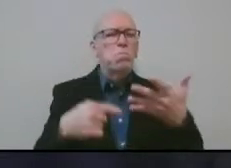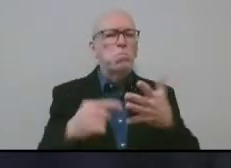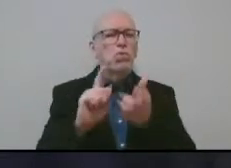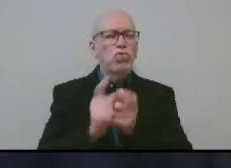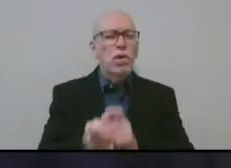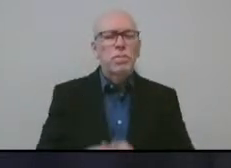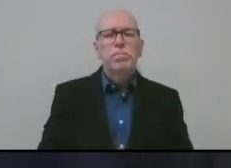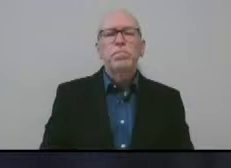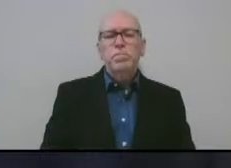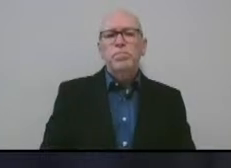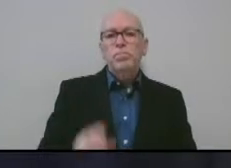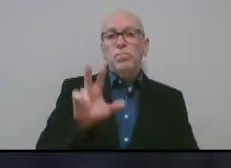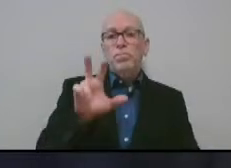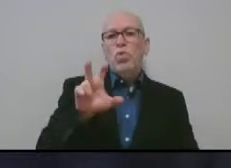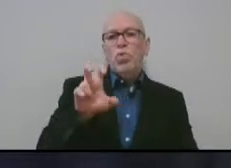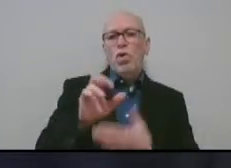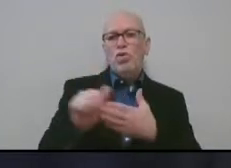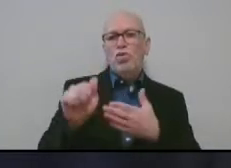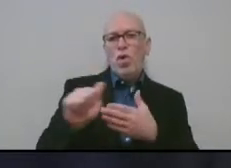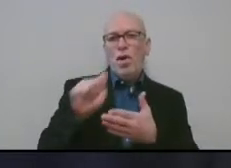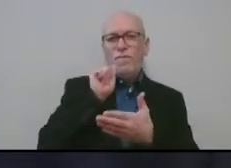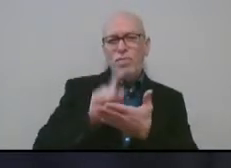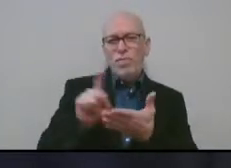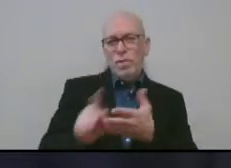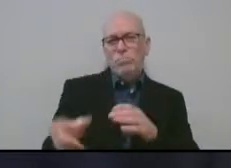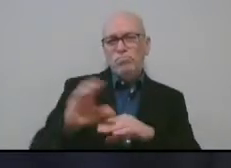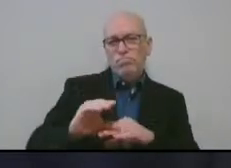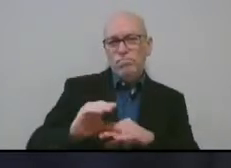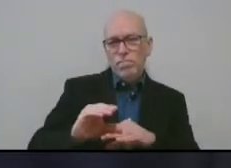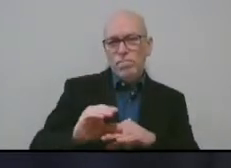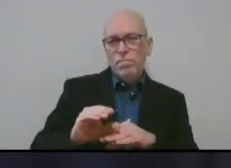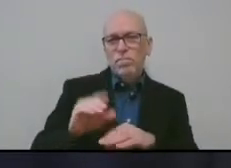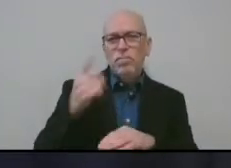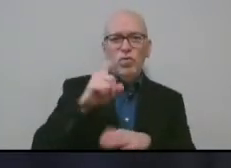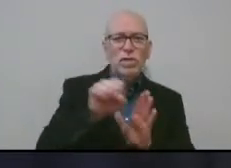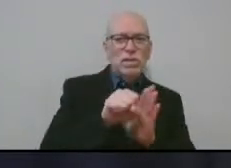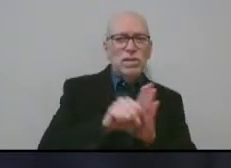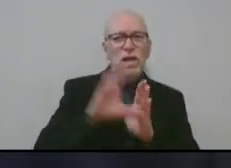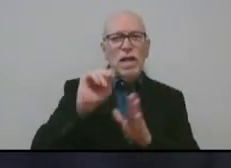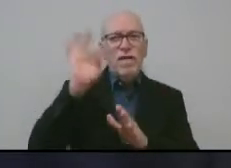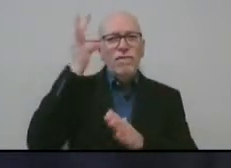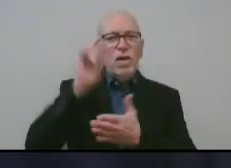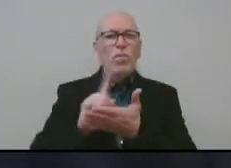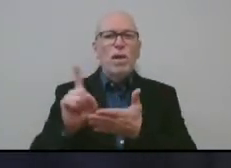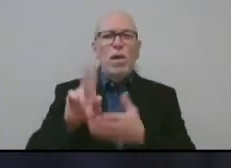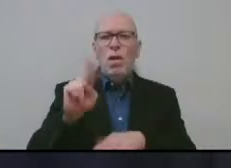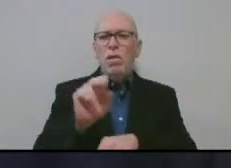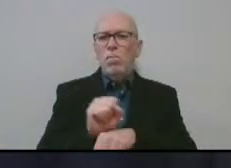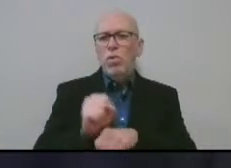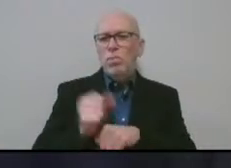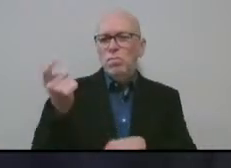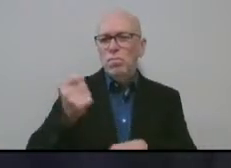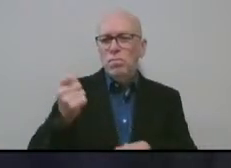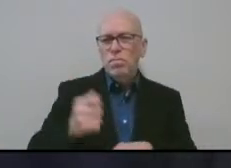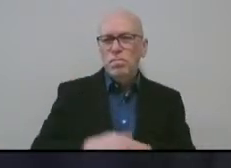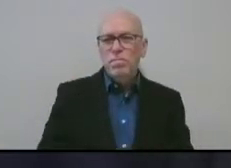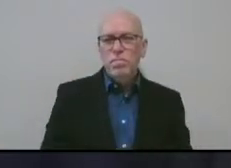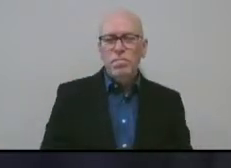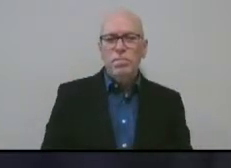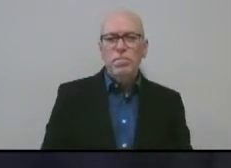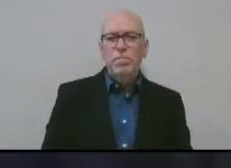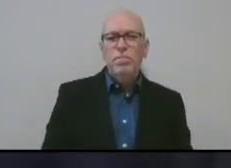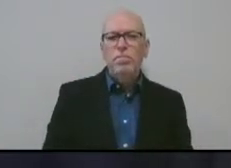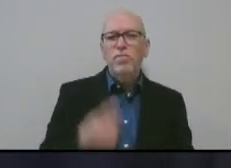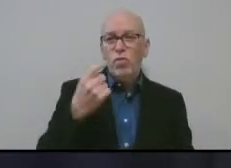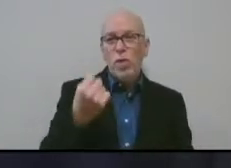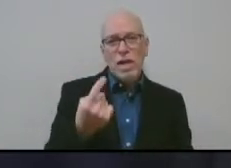was a $300 weekly add-on to state and federal weekly unemployment insurance programs for 11